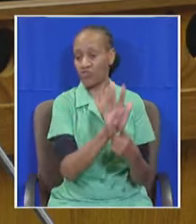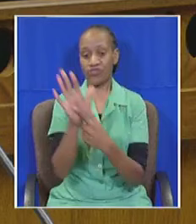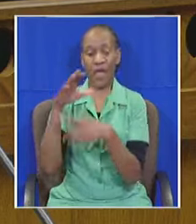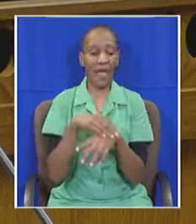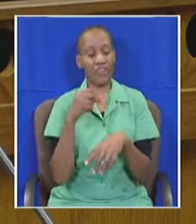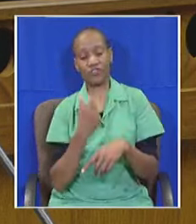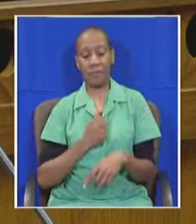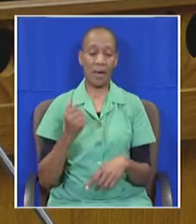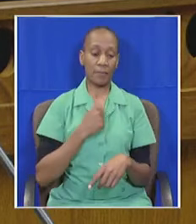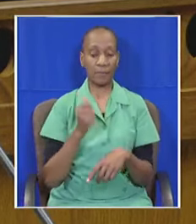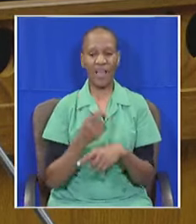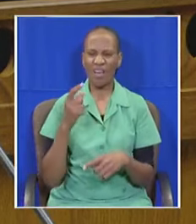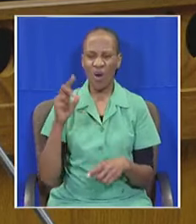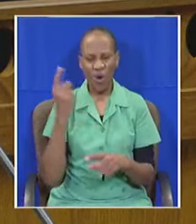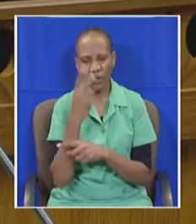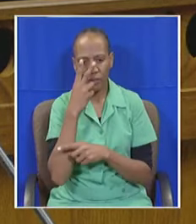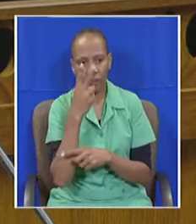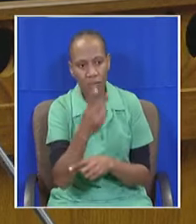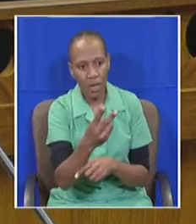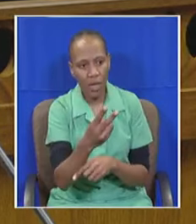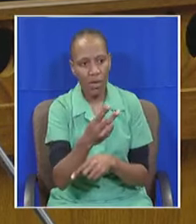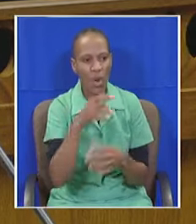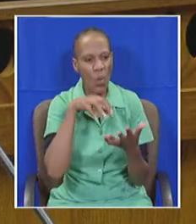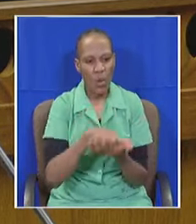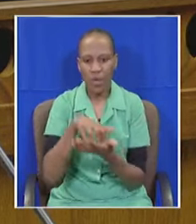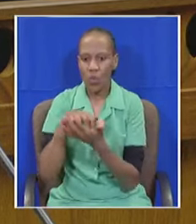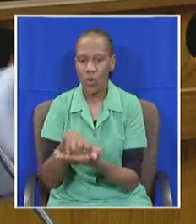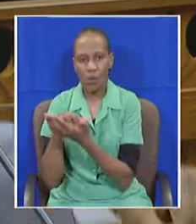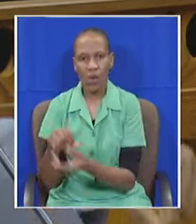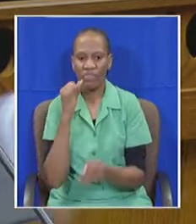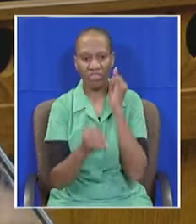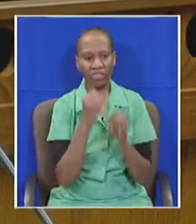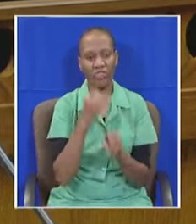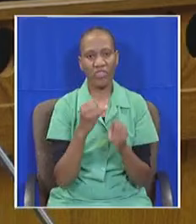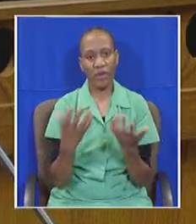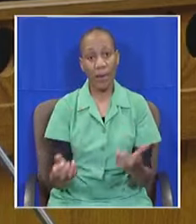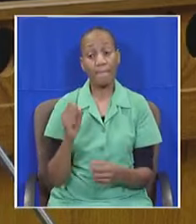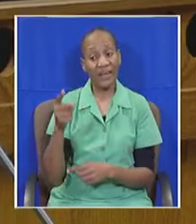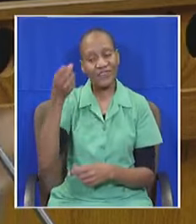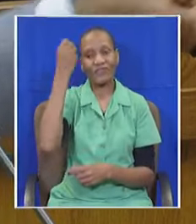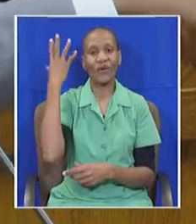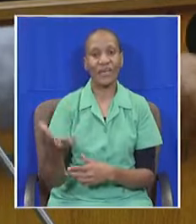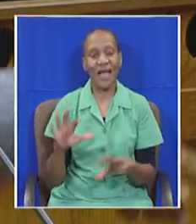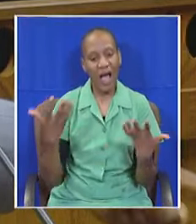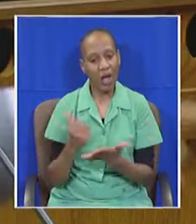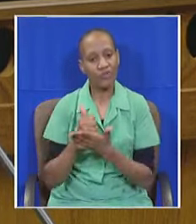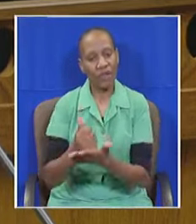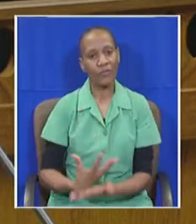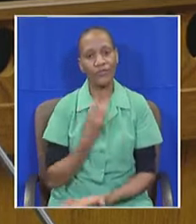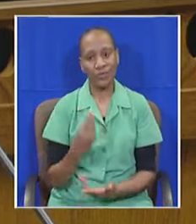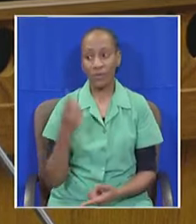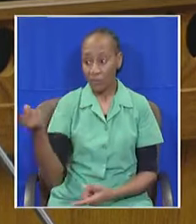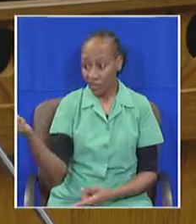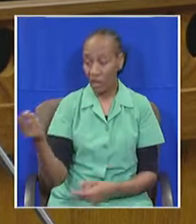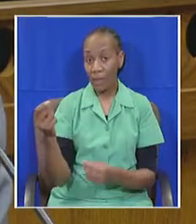seeing people's weaknesses on the basis of their age, but lacks objectivity in terms of what needs to be done for young people. She is blind to the